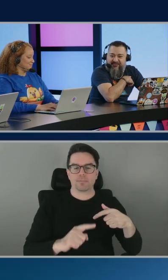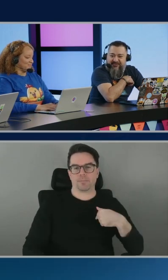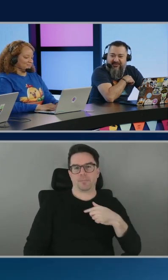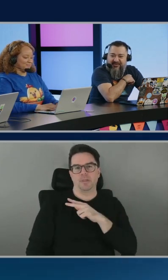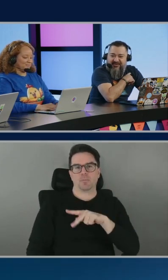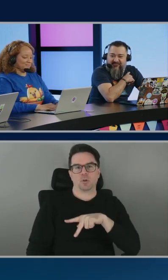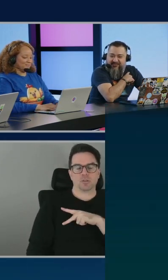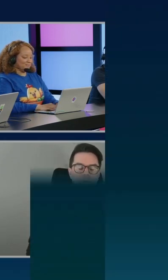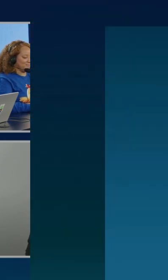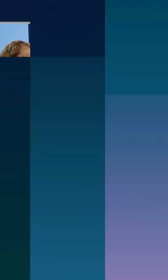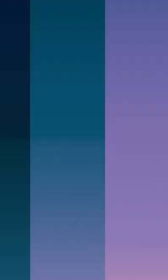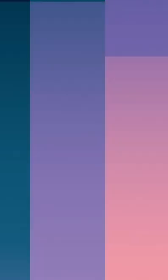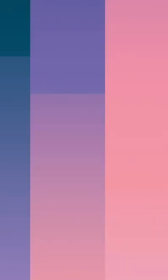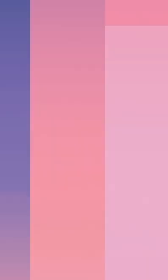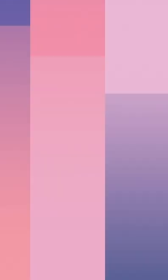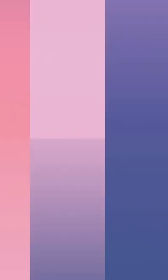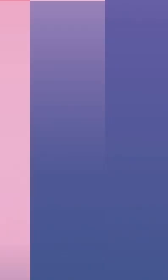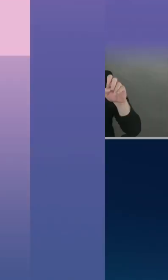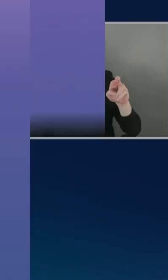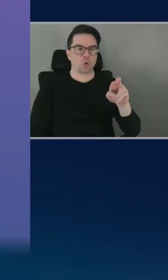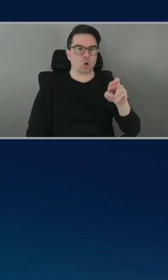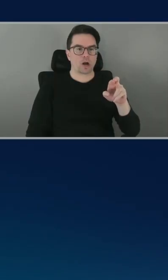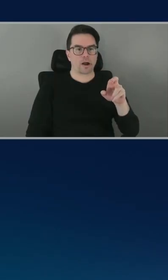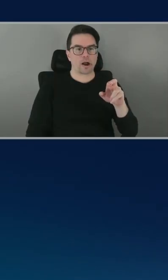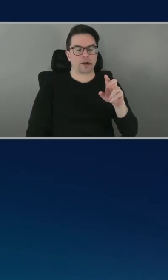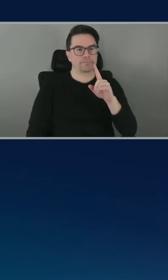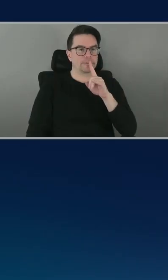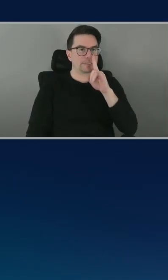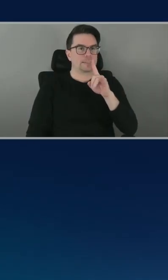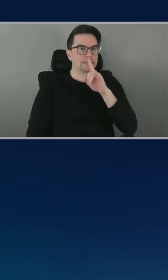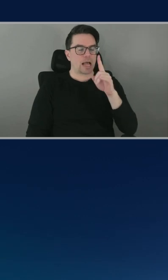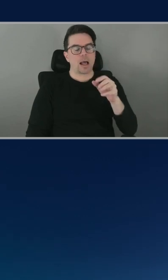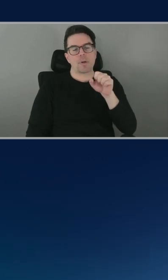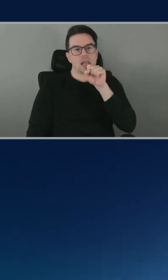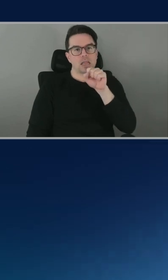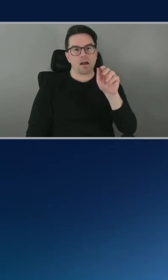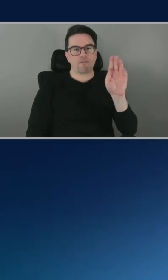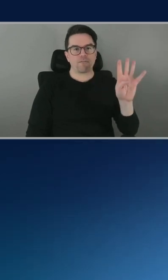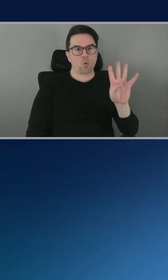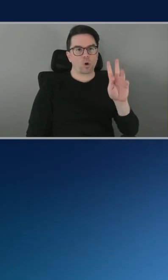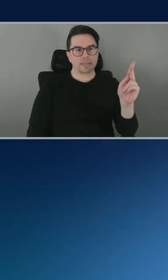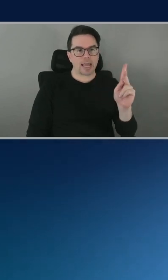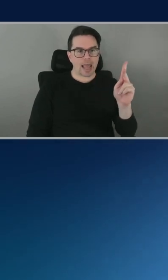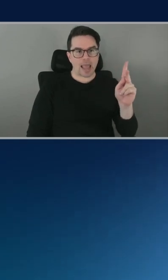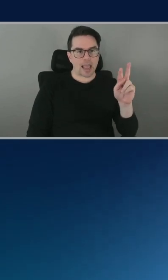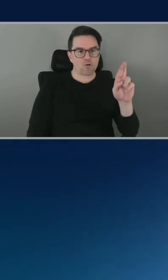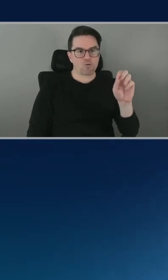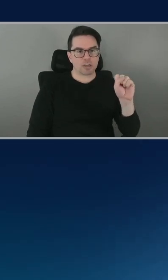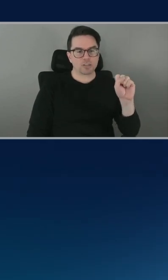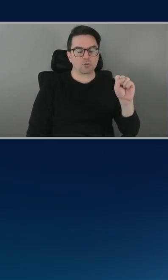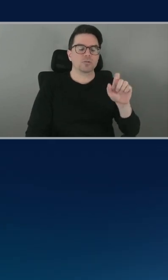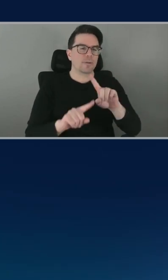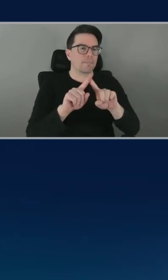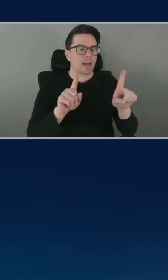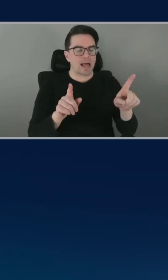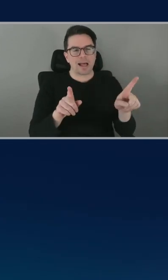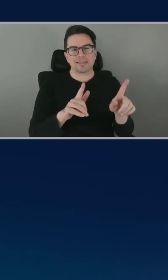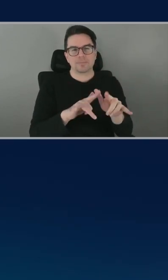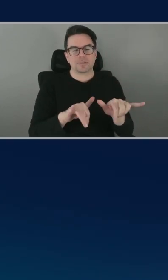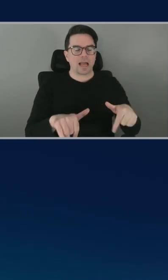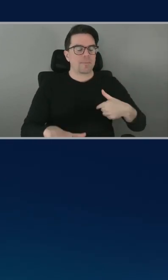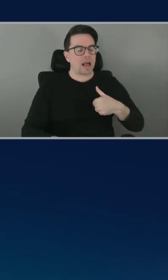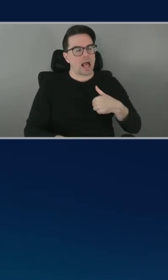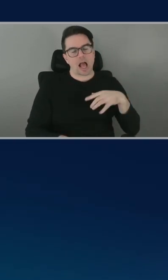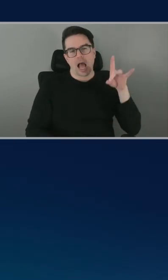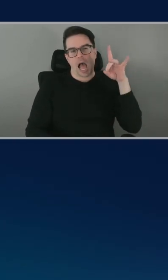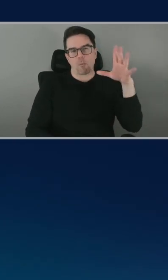my 4K high refresh rate resolution. But then again, I also pretty bad gamer. So I like to see myself fail utterly and